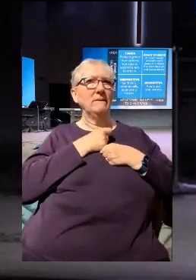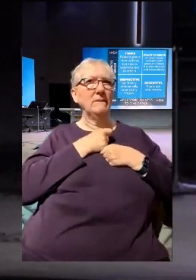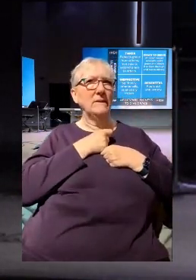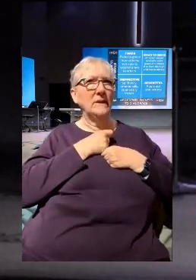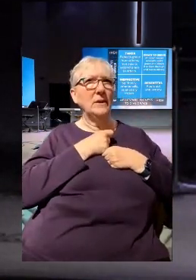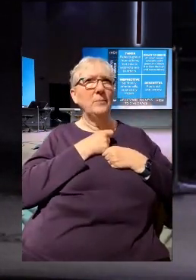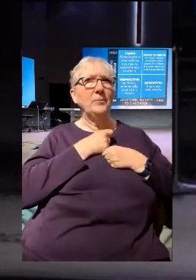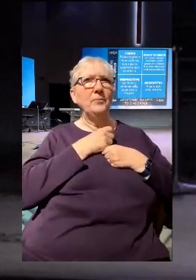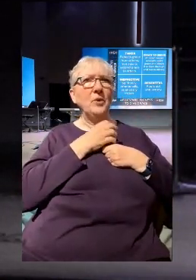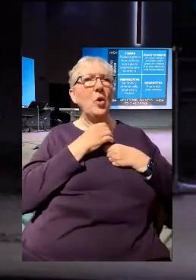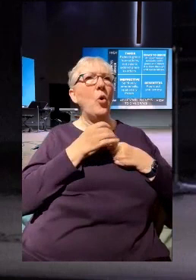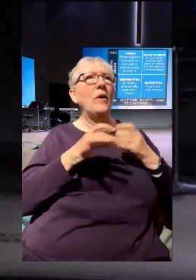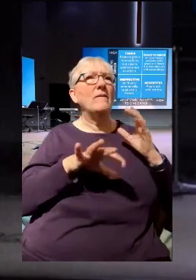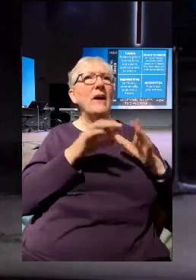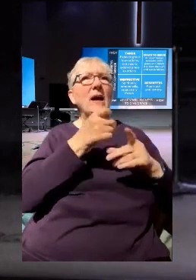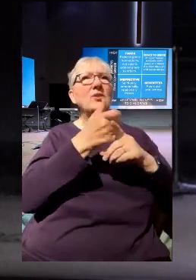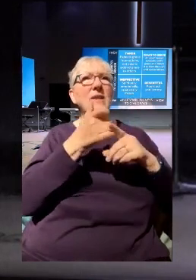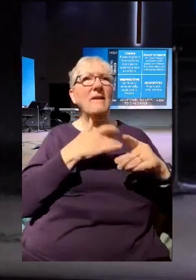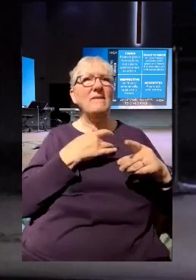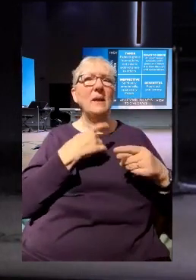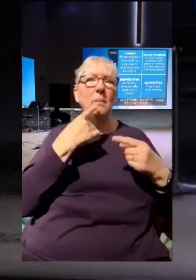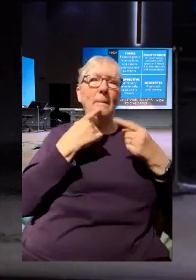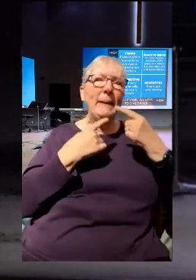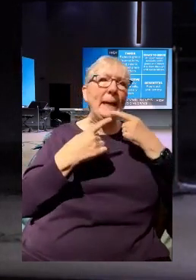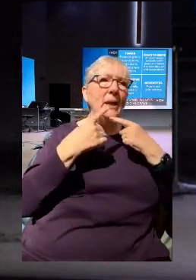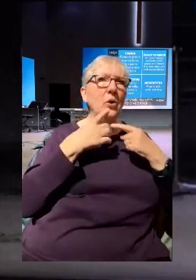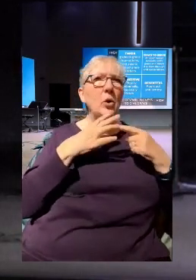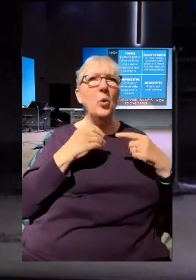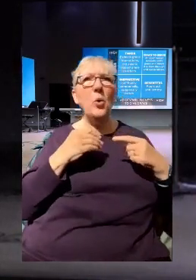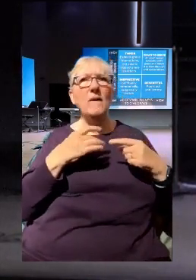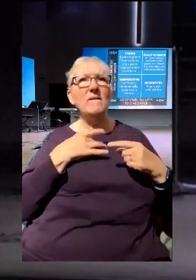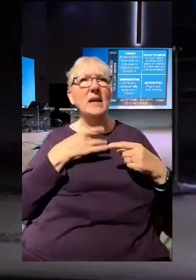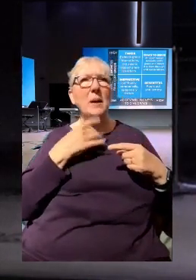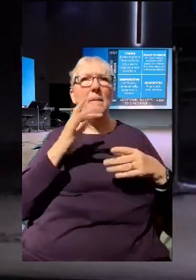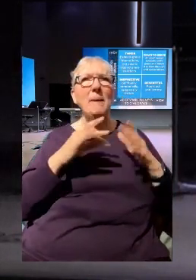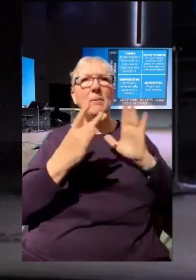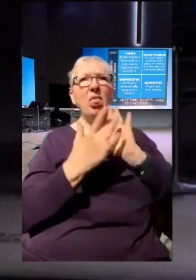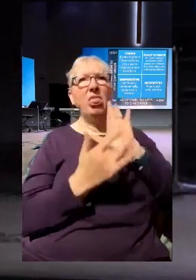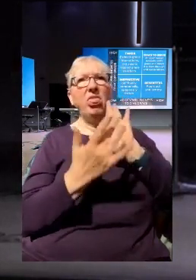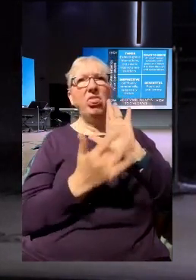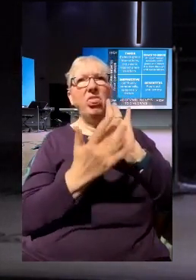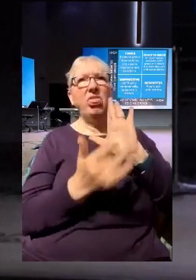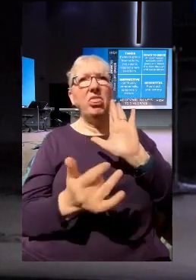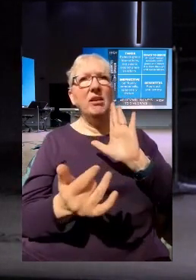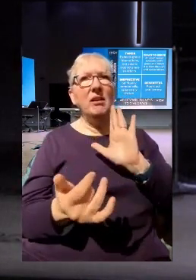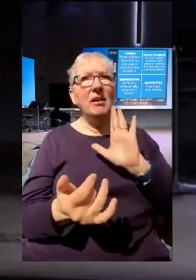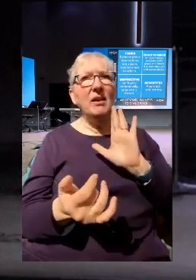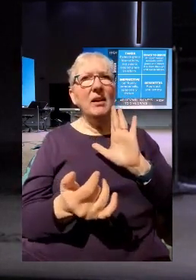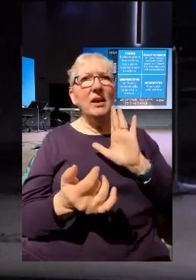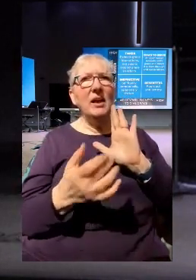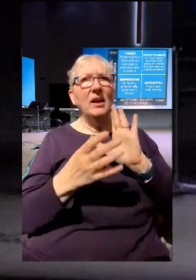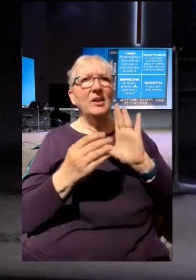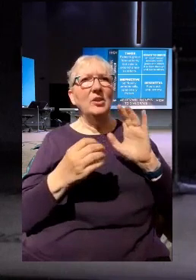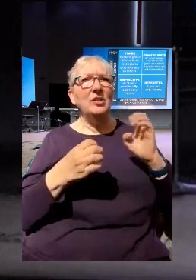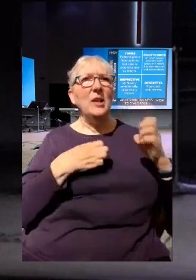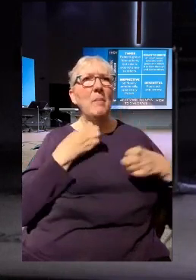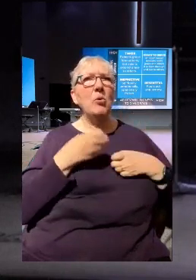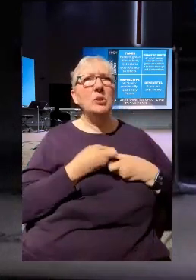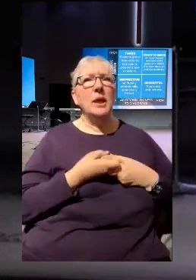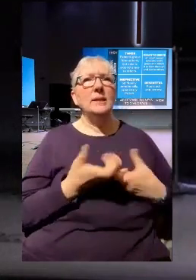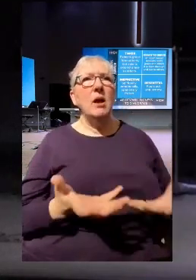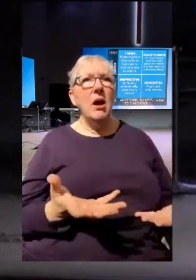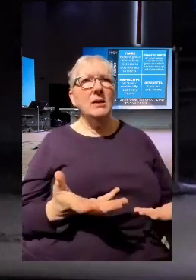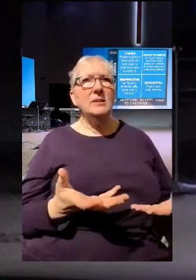feeling bitter or used or exhausted emotionally and spiritually? Like, I'm just all poured out and there's just nothing coming